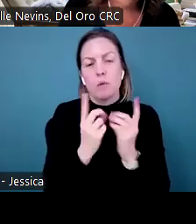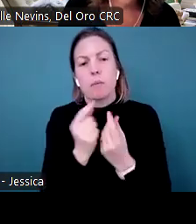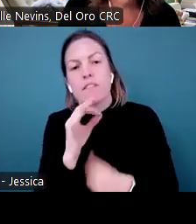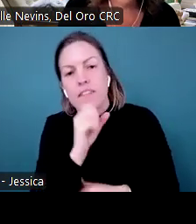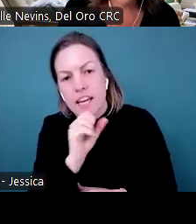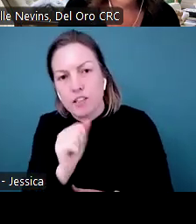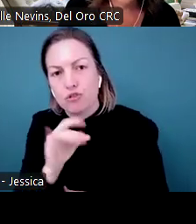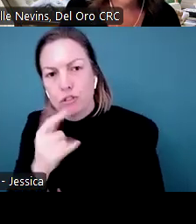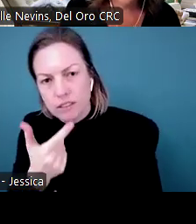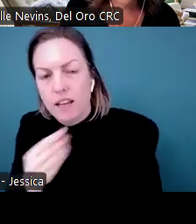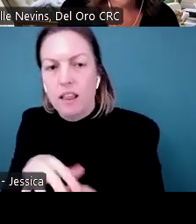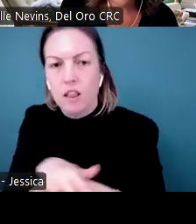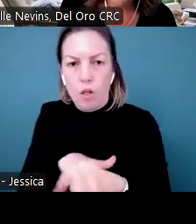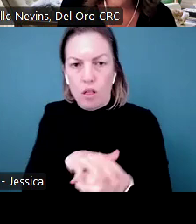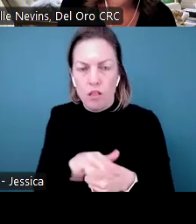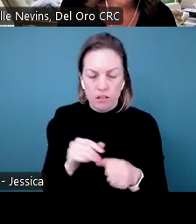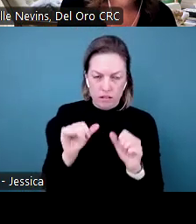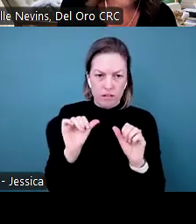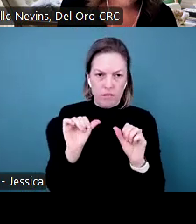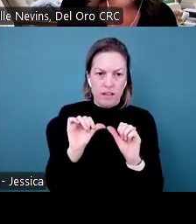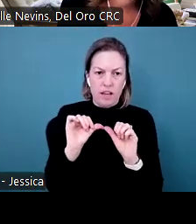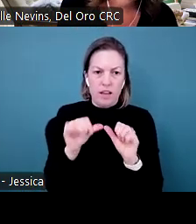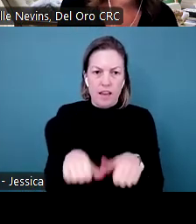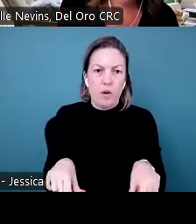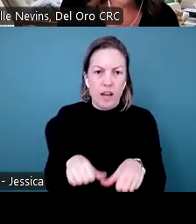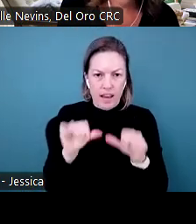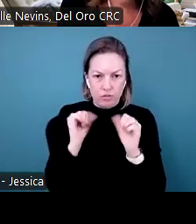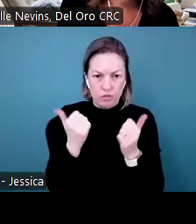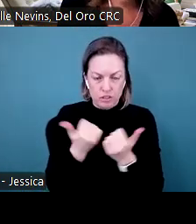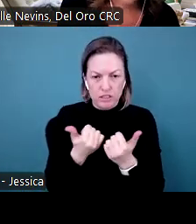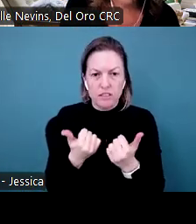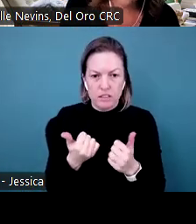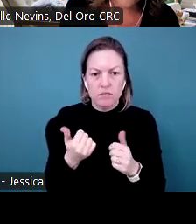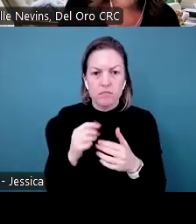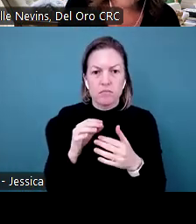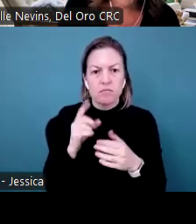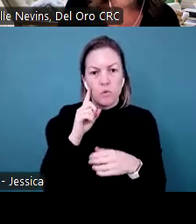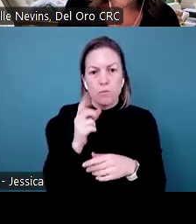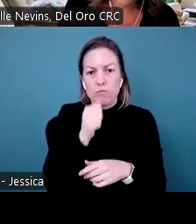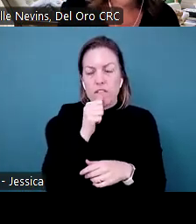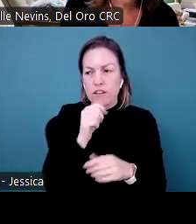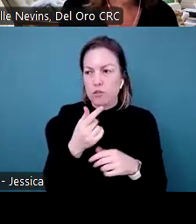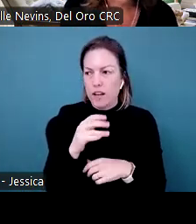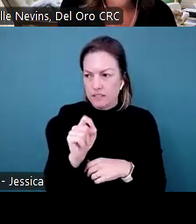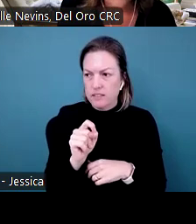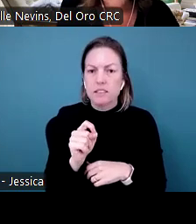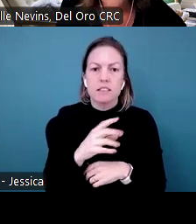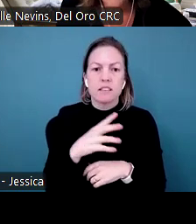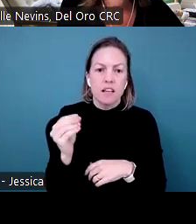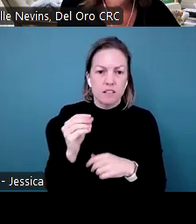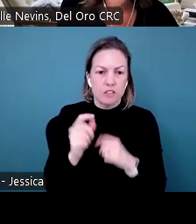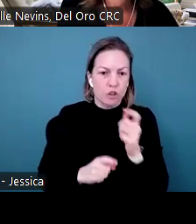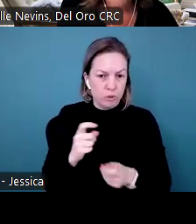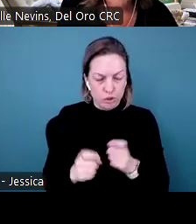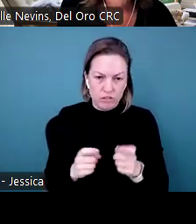one of our local area agencies on aging, private grants, and contributions as well to make all of our